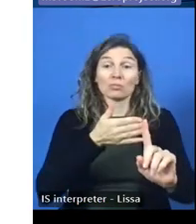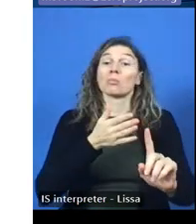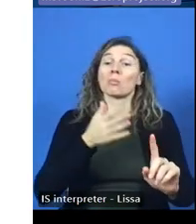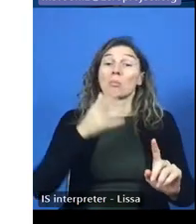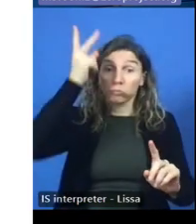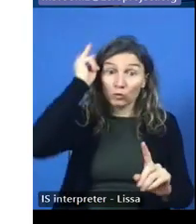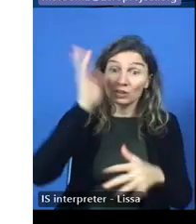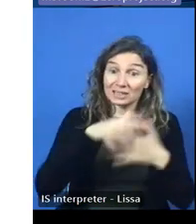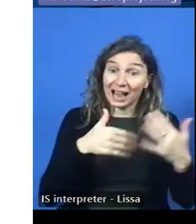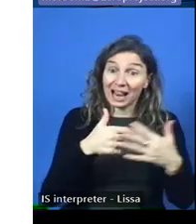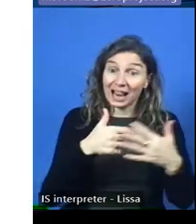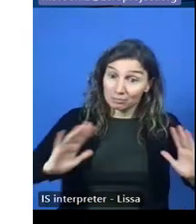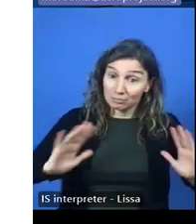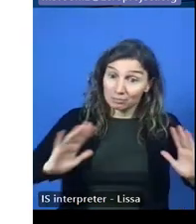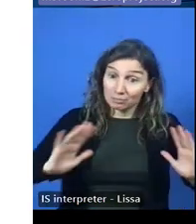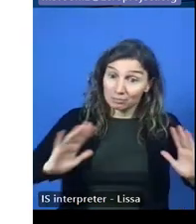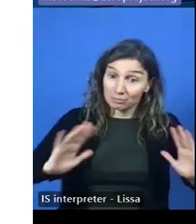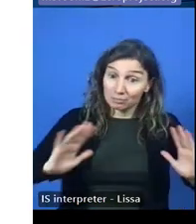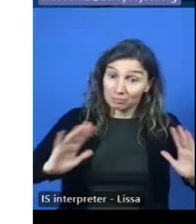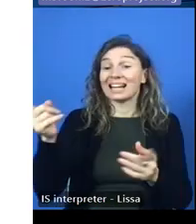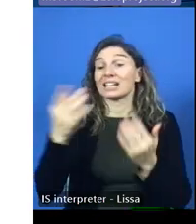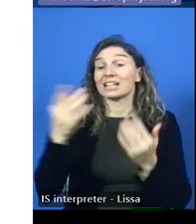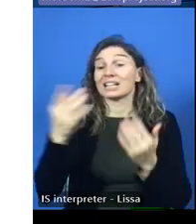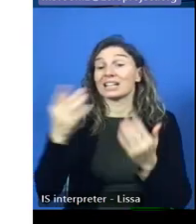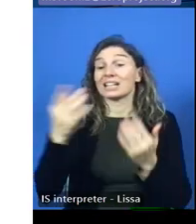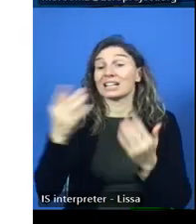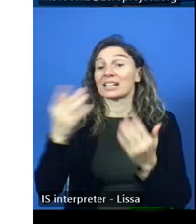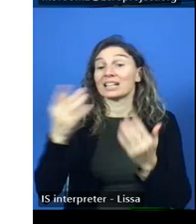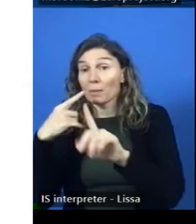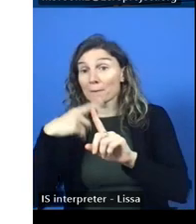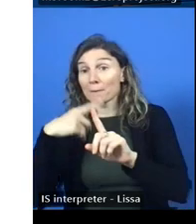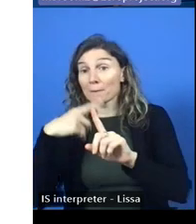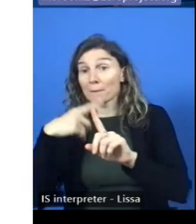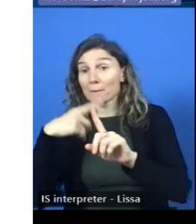Language in other schools and in the South of the Amazonas.